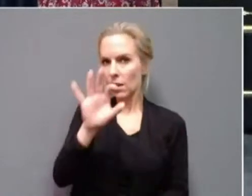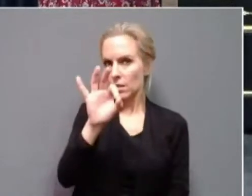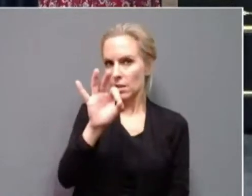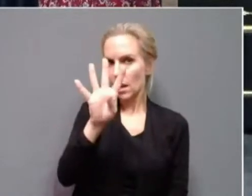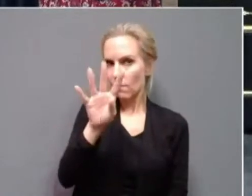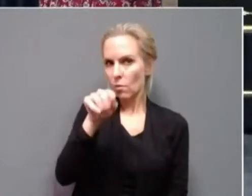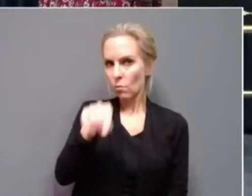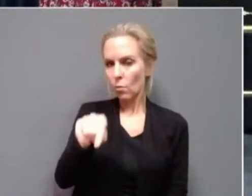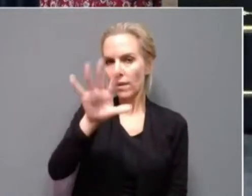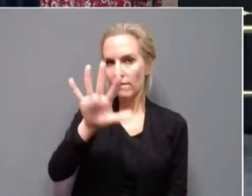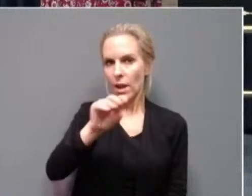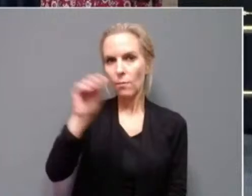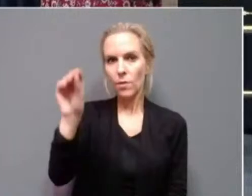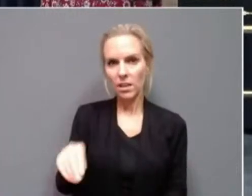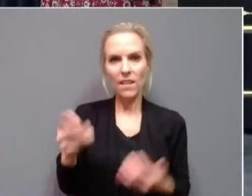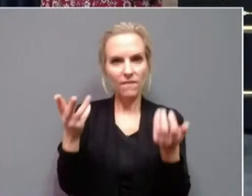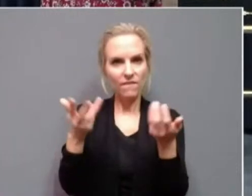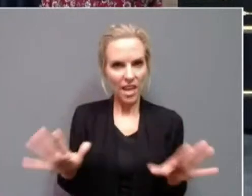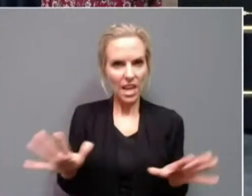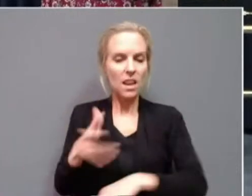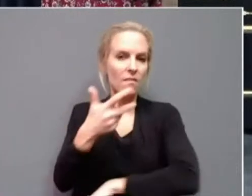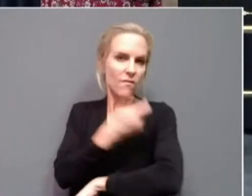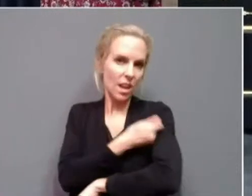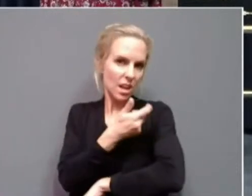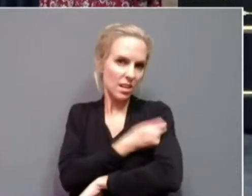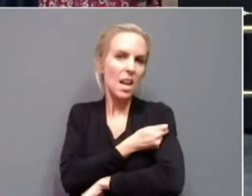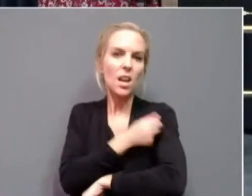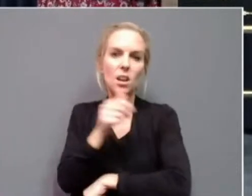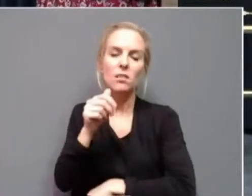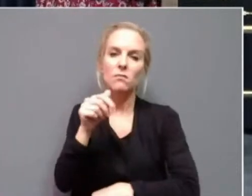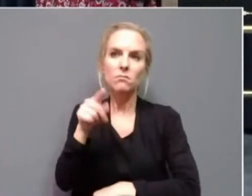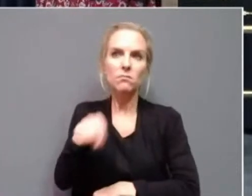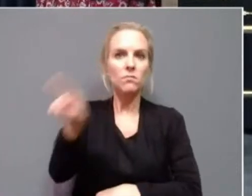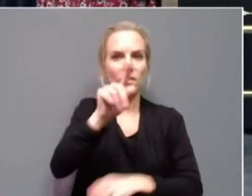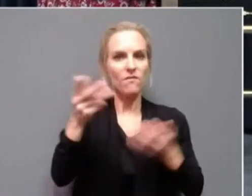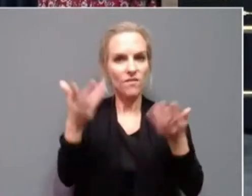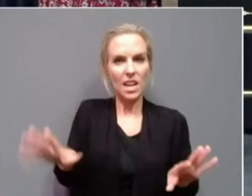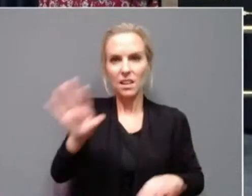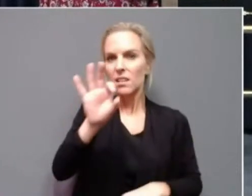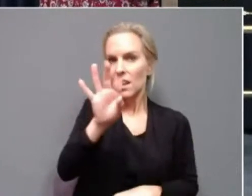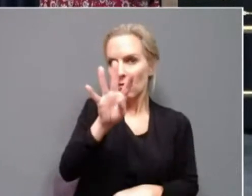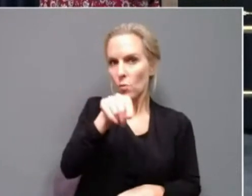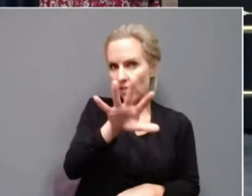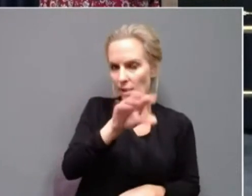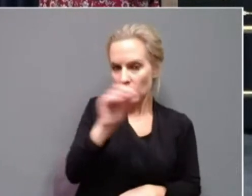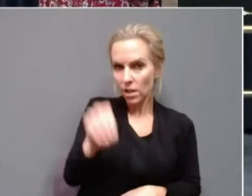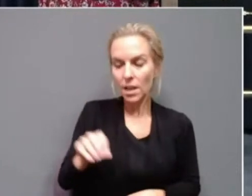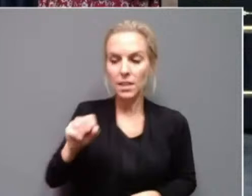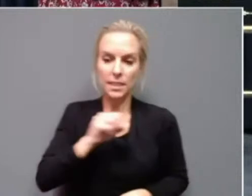94.5% vaccination rate for our veterans. Our staff is at